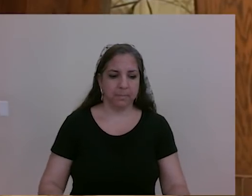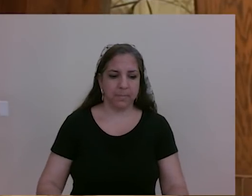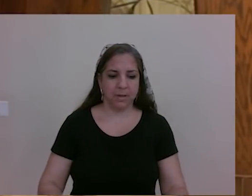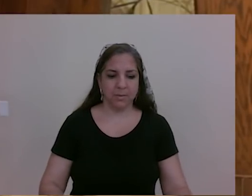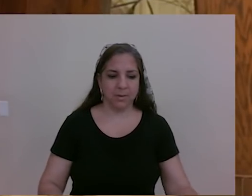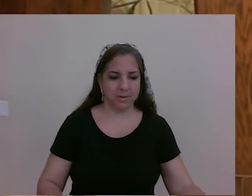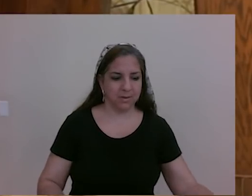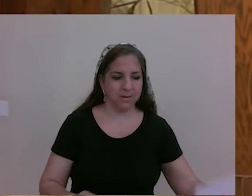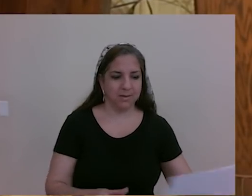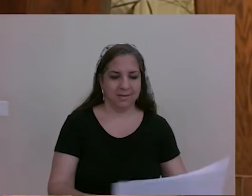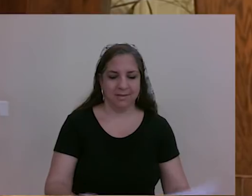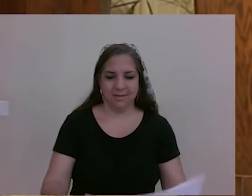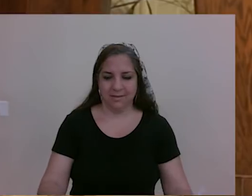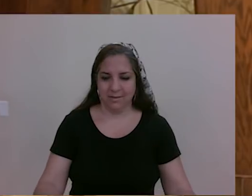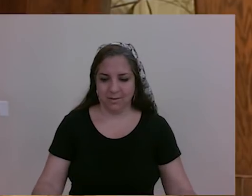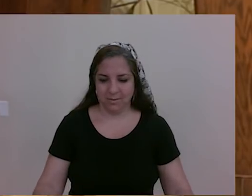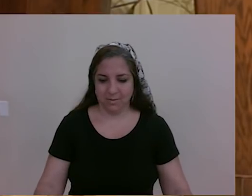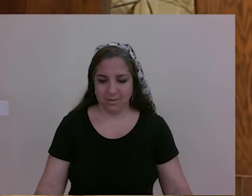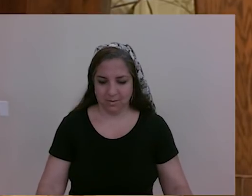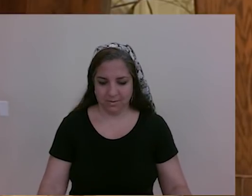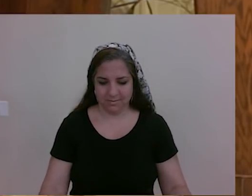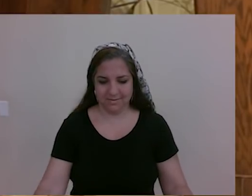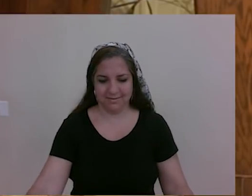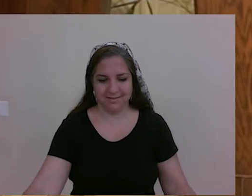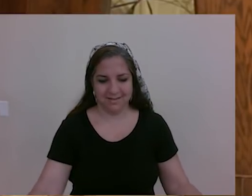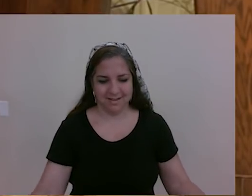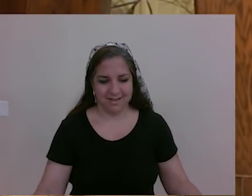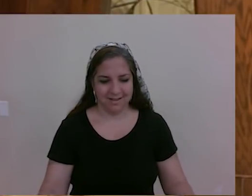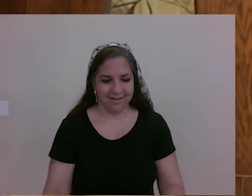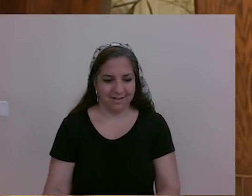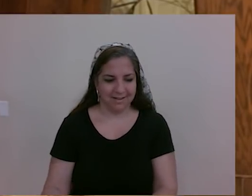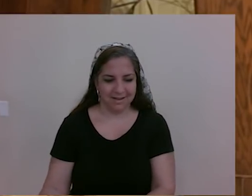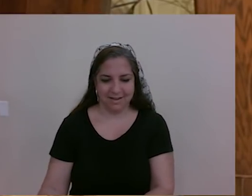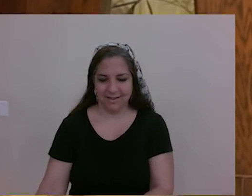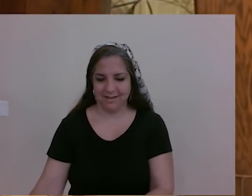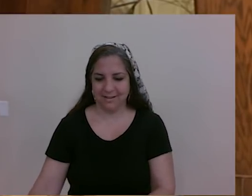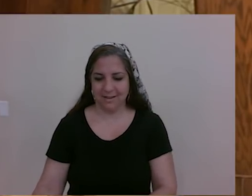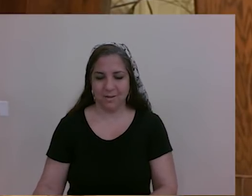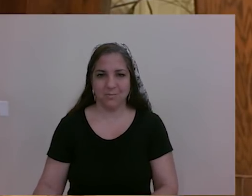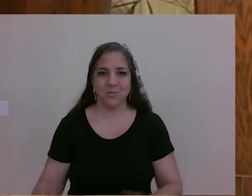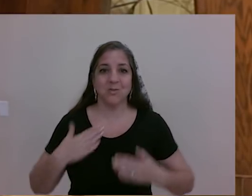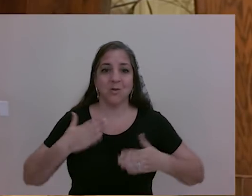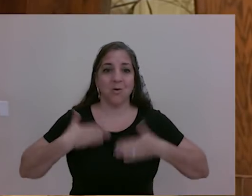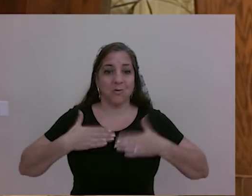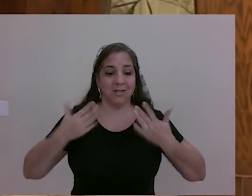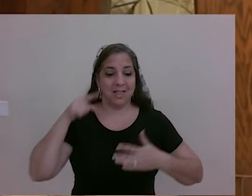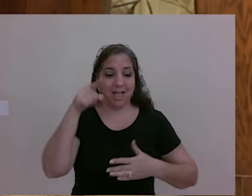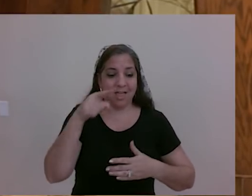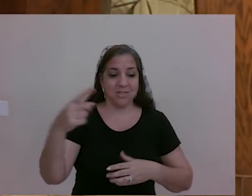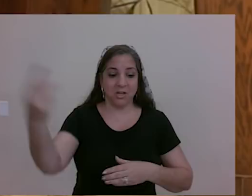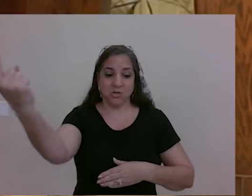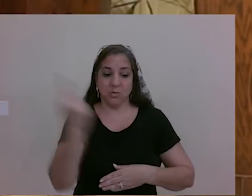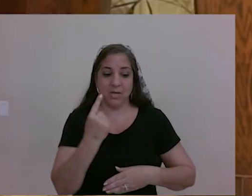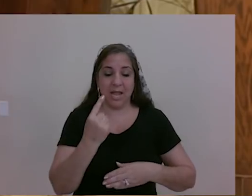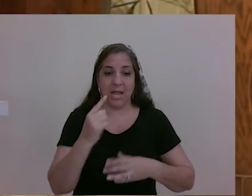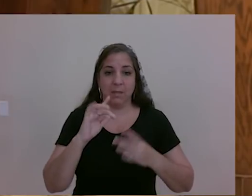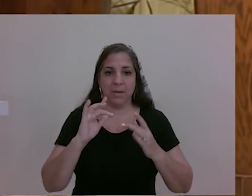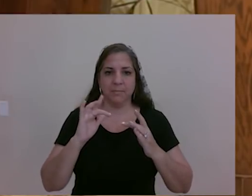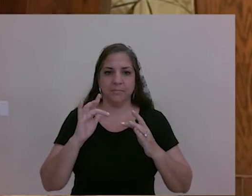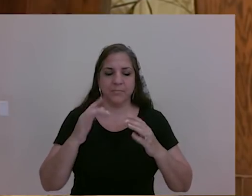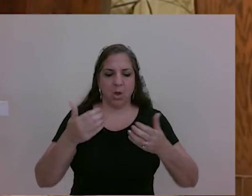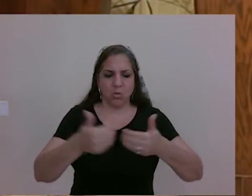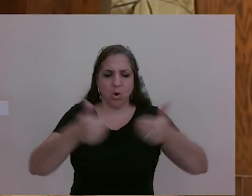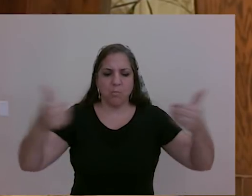I'm glad you joined us remotely for Mass today, and we appreciate you telling others about the Mass, neighbors, friends, relatives,